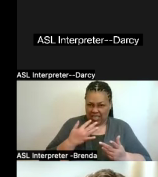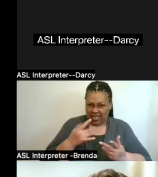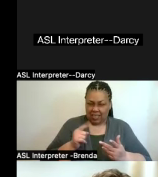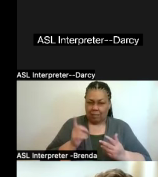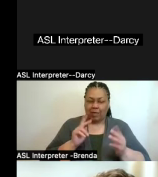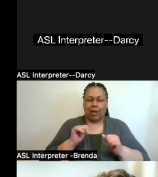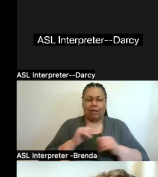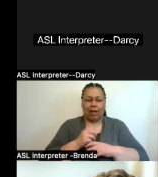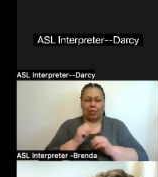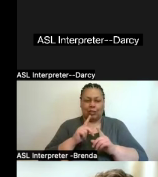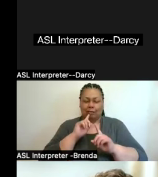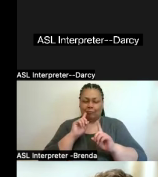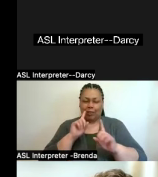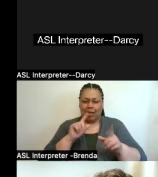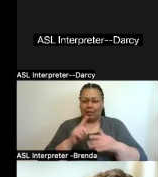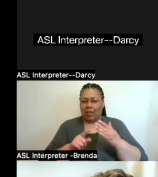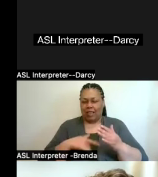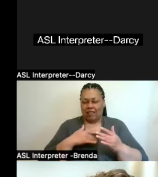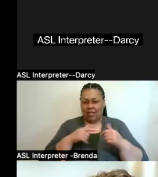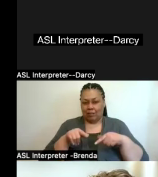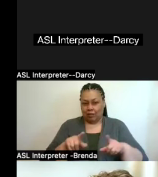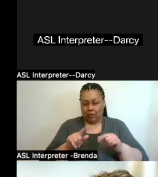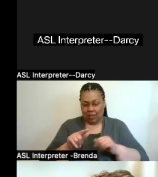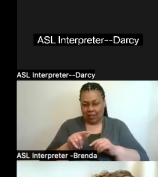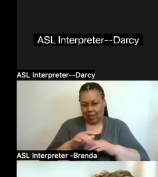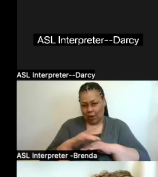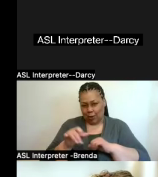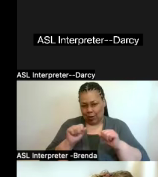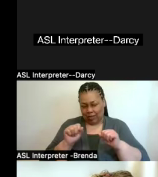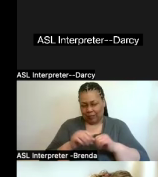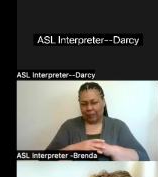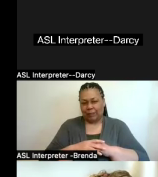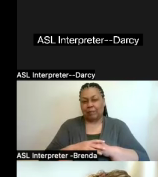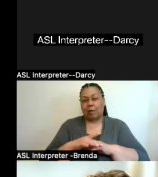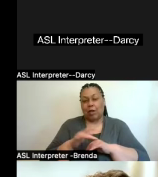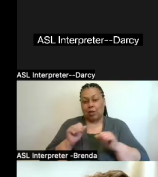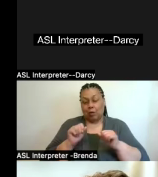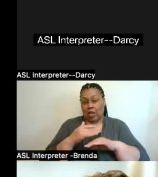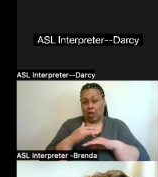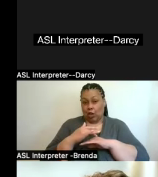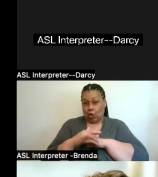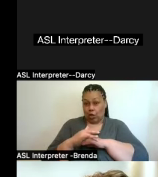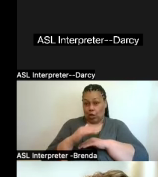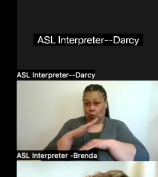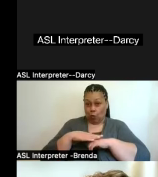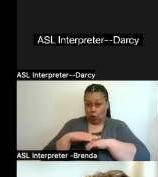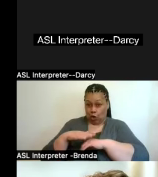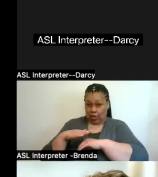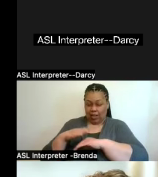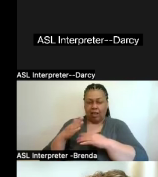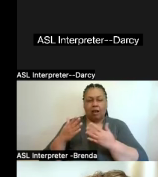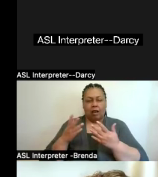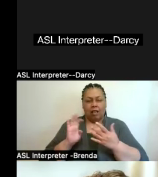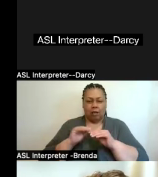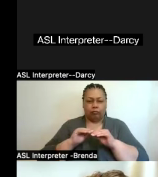felt or what they felt during the earthquake. But earthquake early warning actually is